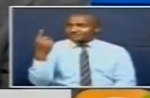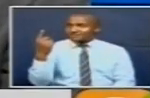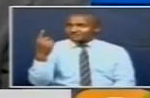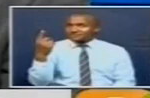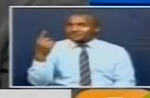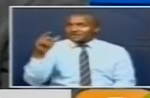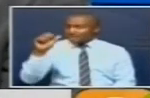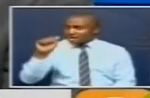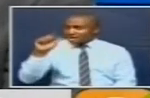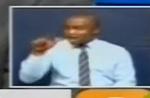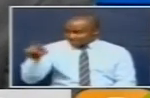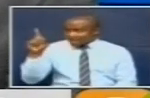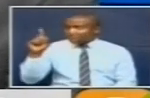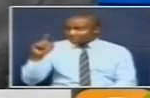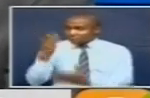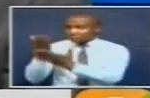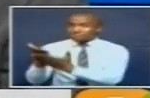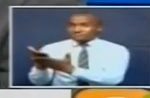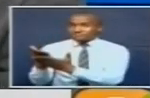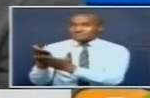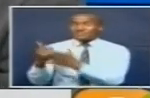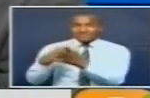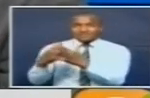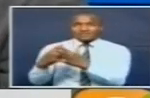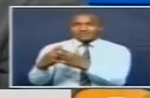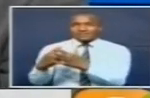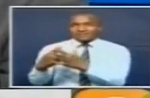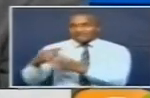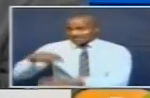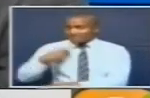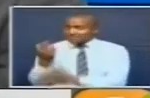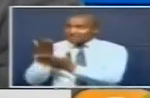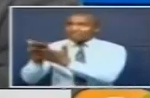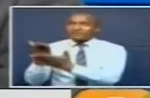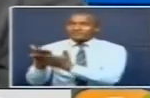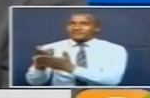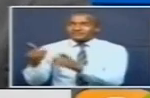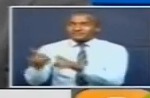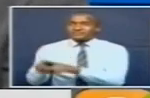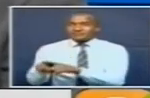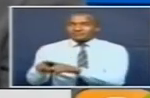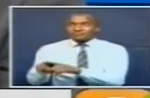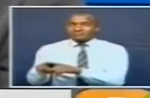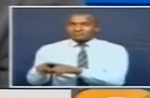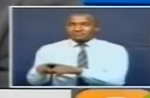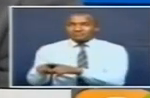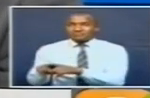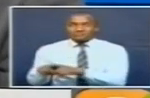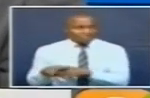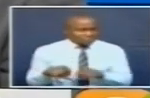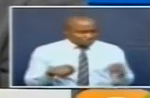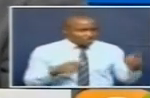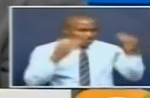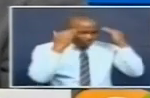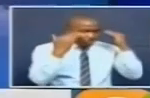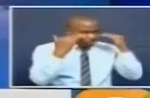itself. Then we also went in to appeal the Court of Appeal again. Grounds. Yeah. Yes, the Court of Appeal again upheld the decision